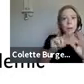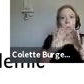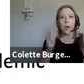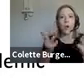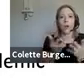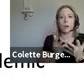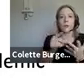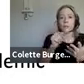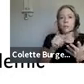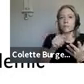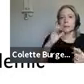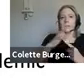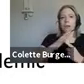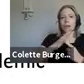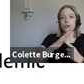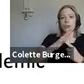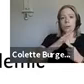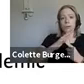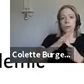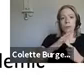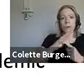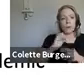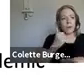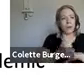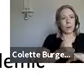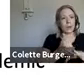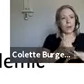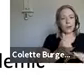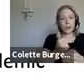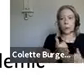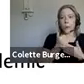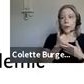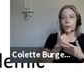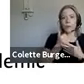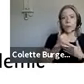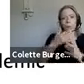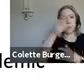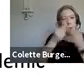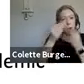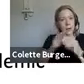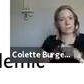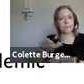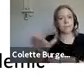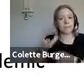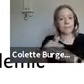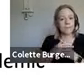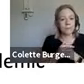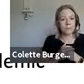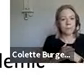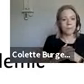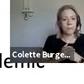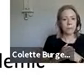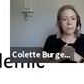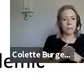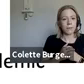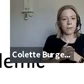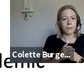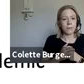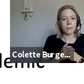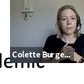essential foundation to lifelong successful learning. Imposed curriculum